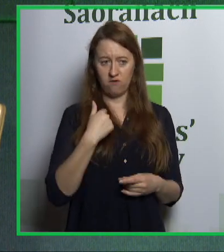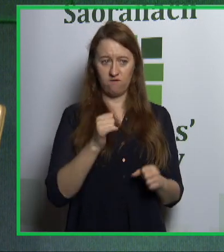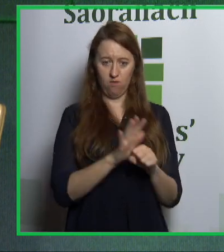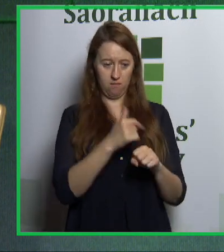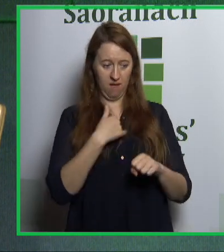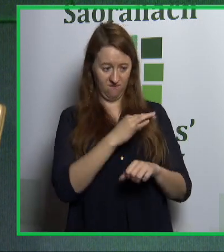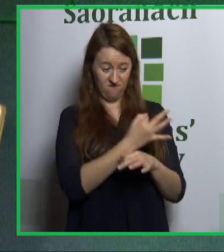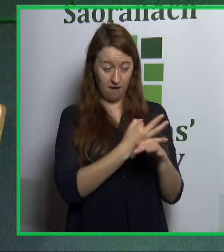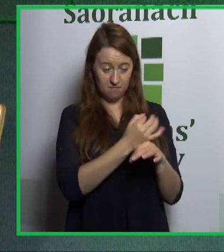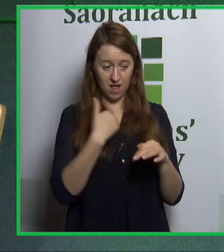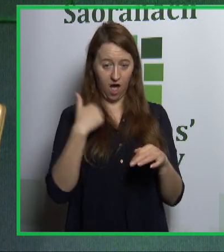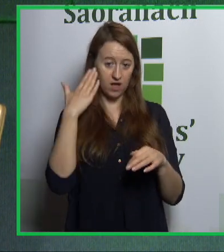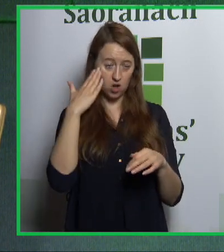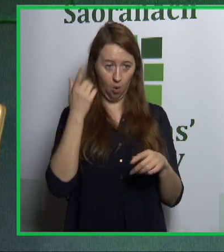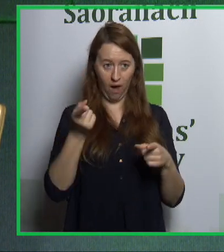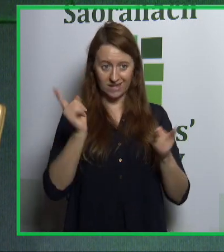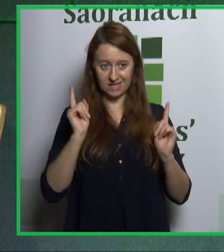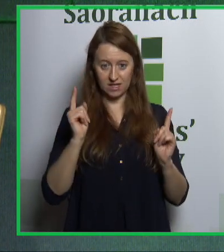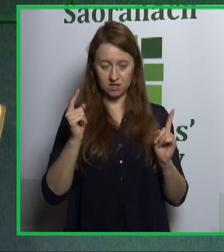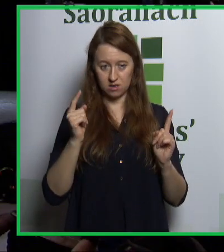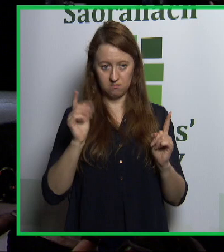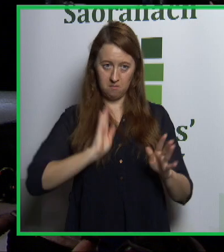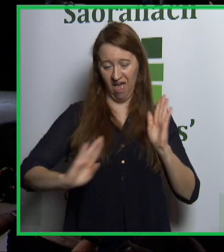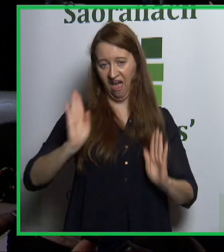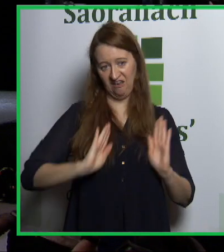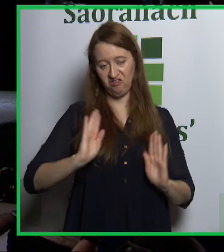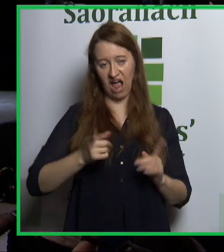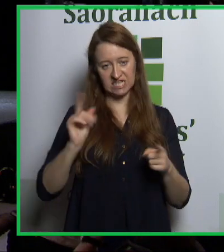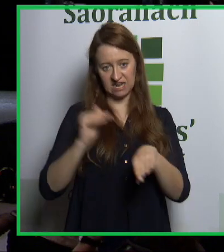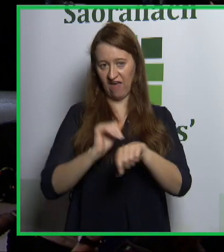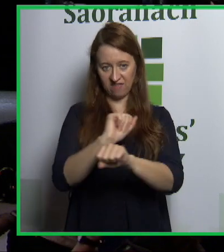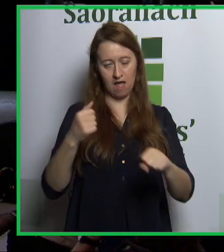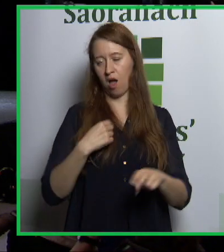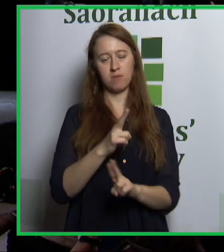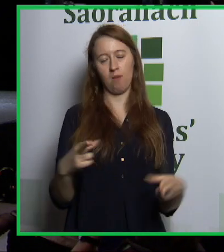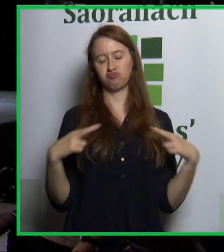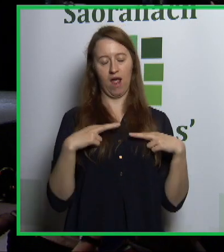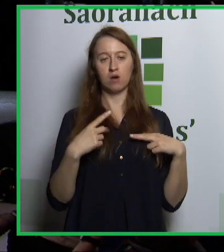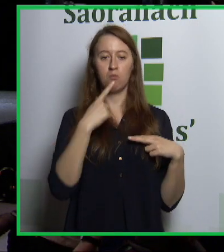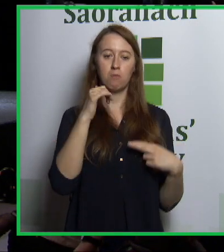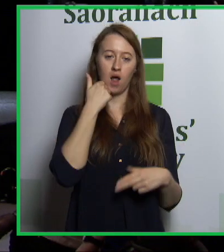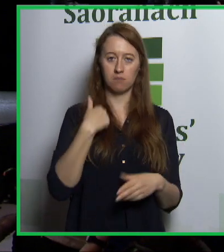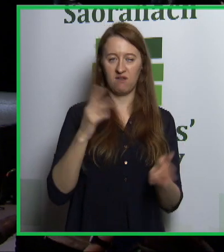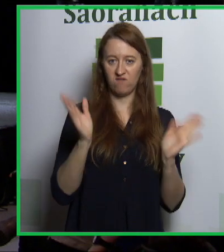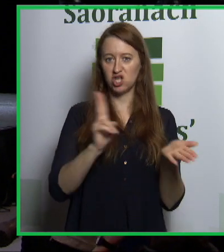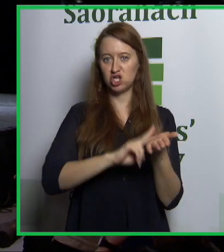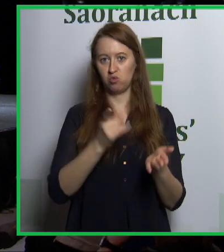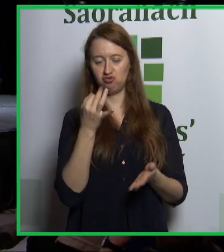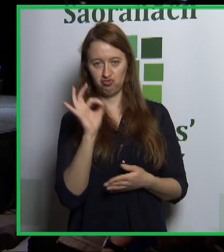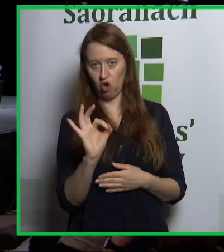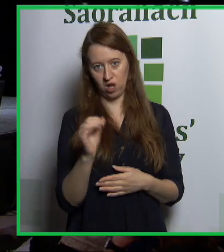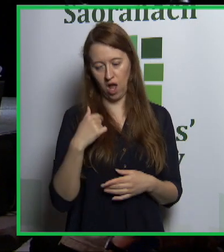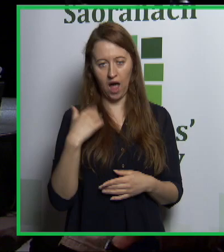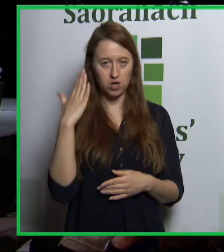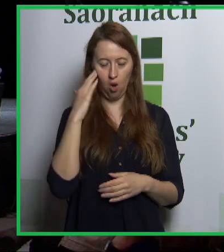my community, because I'd done stuff that I wouldn't be proud of for me drugs. I would have ended up in